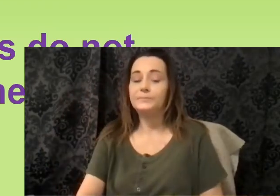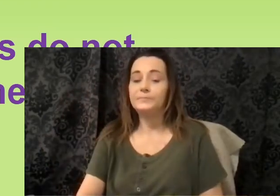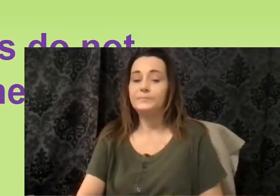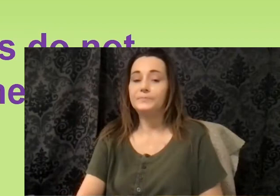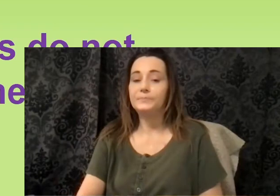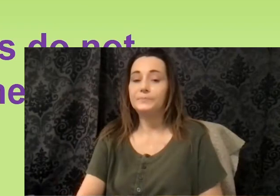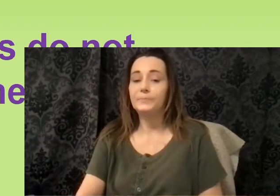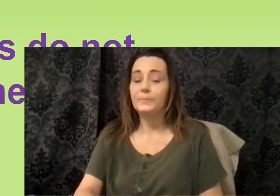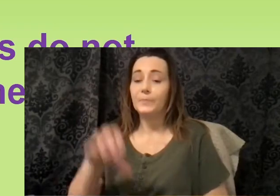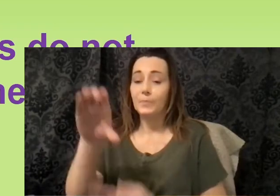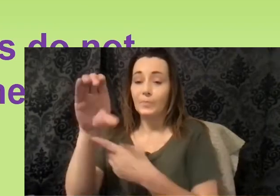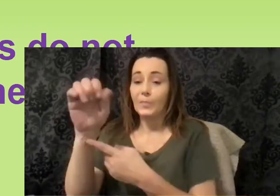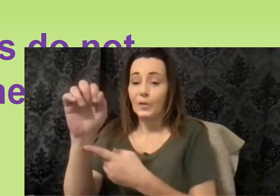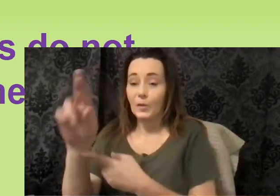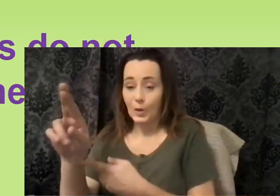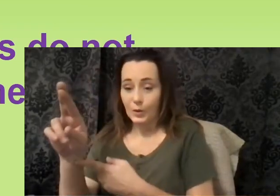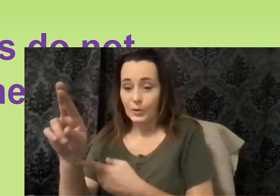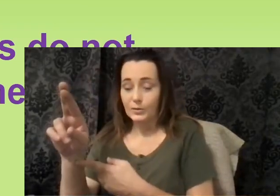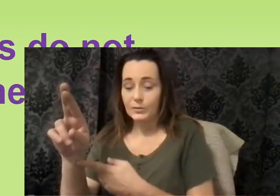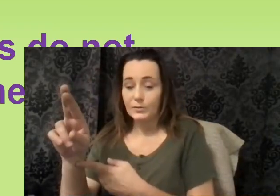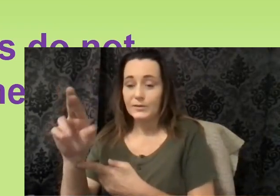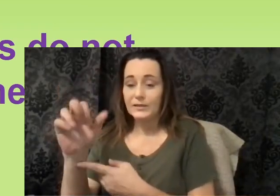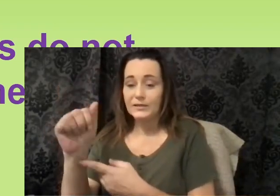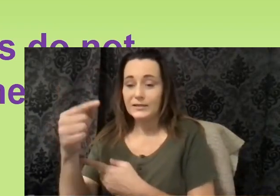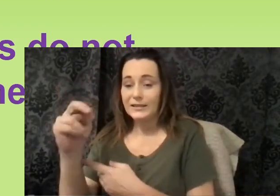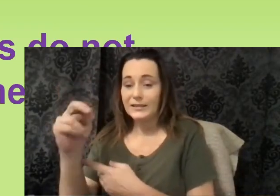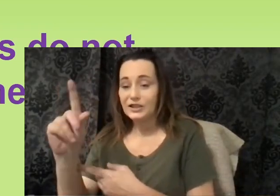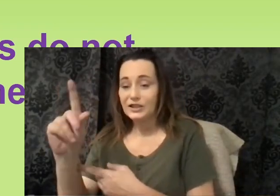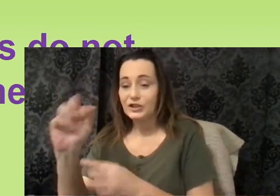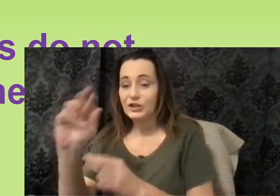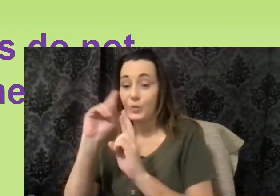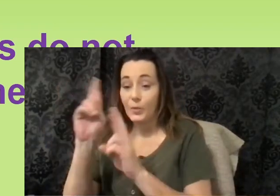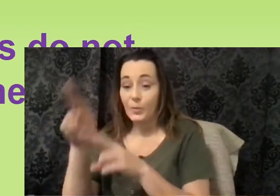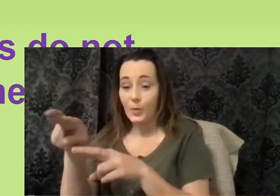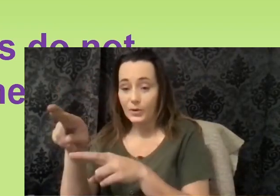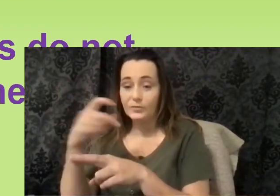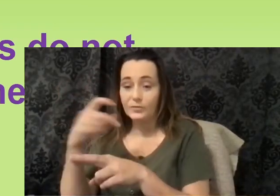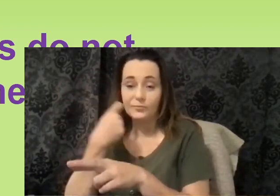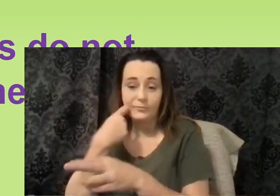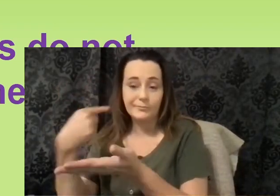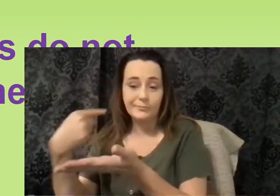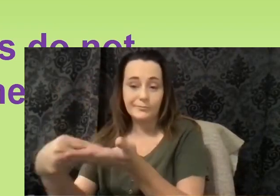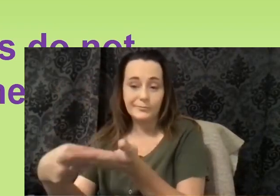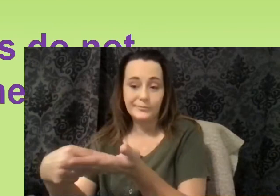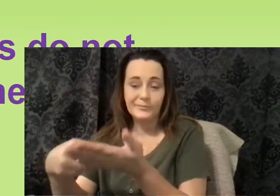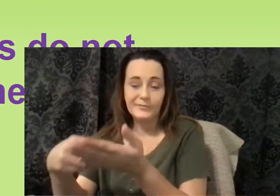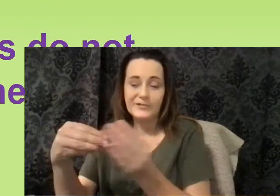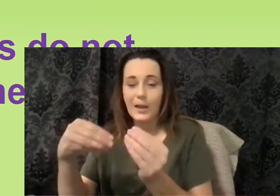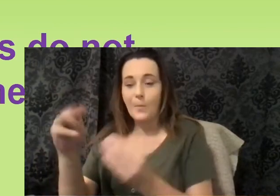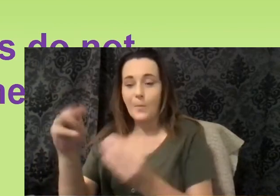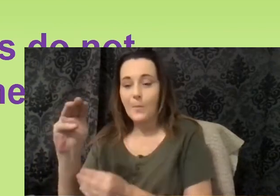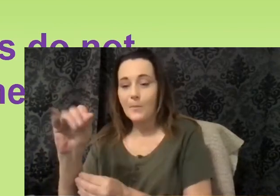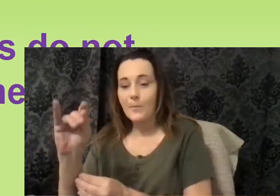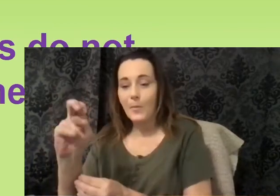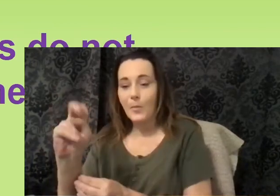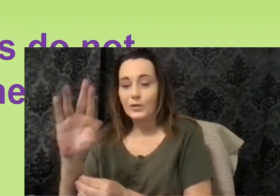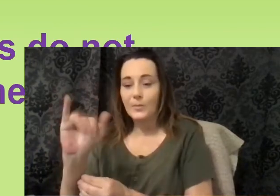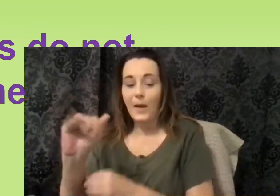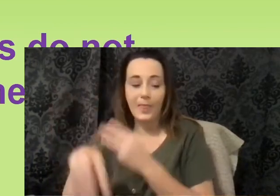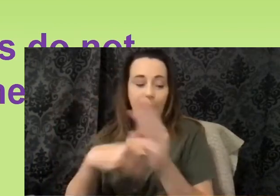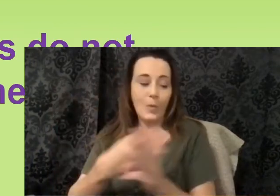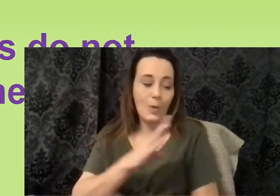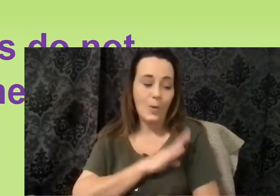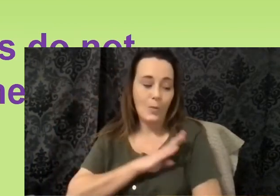the Conference Agenda Report, which we just covered, normally it's motions, usually by the World Board and